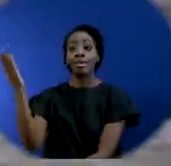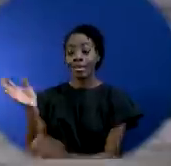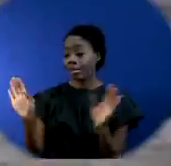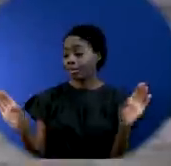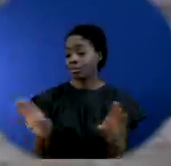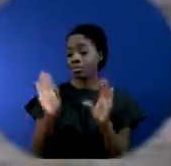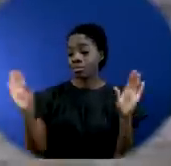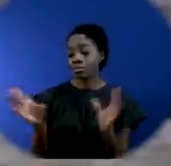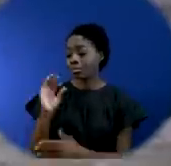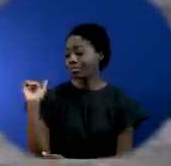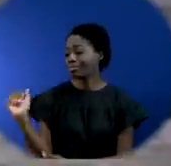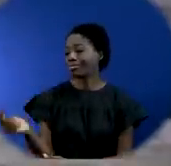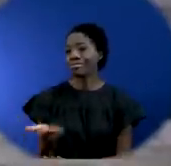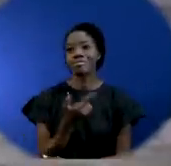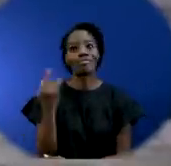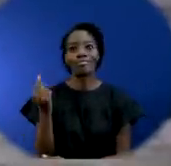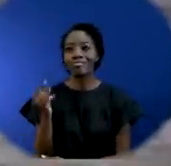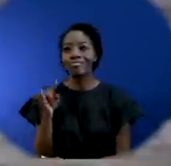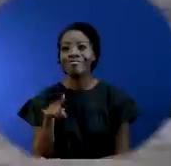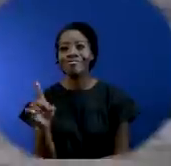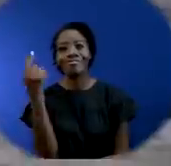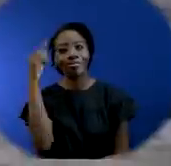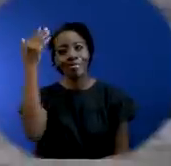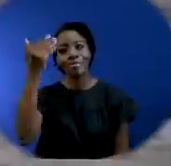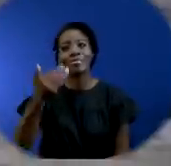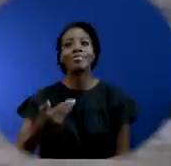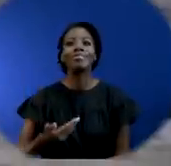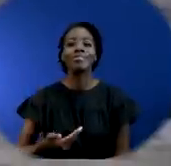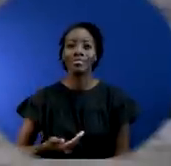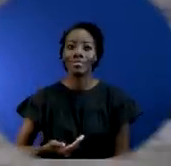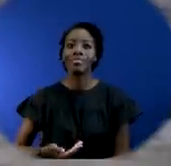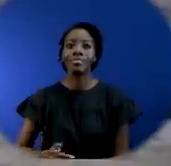all just for me.